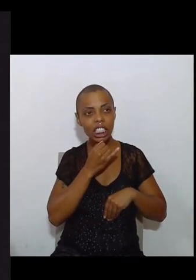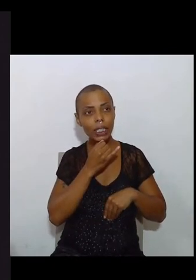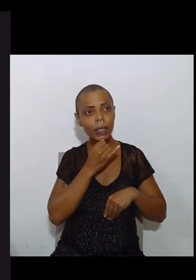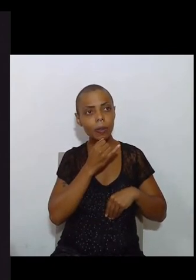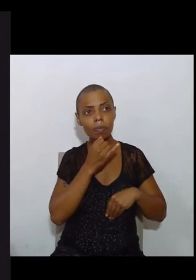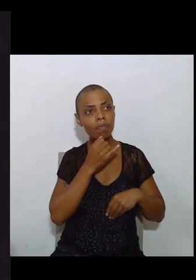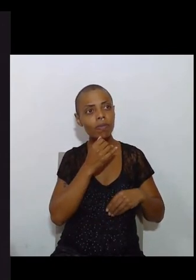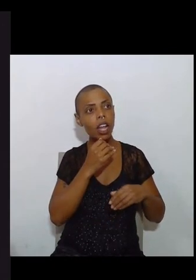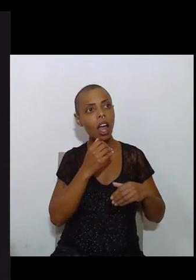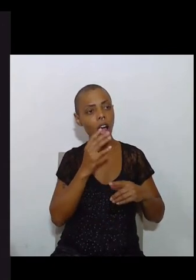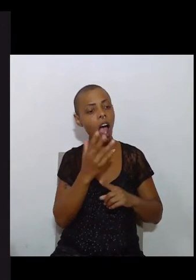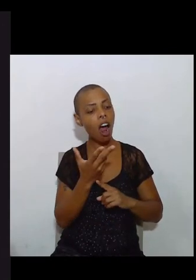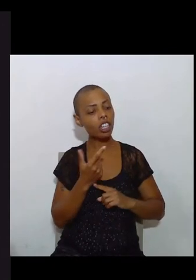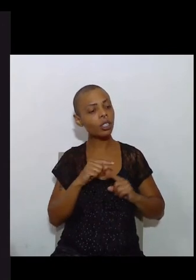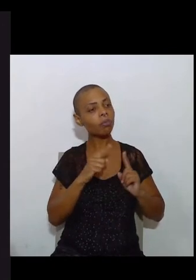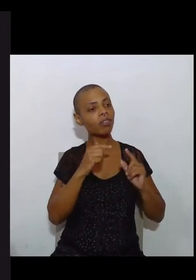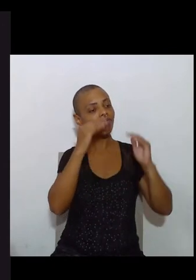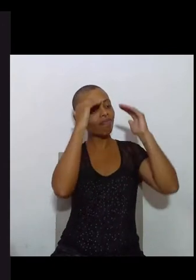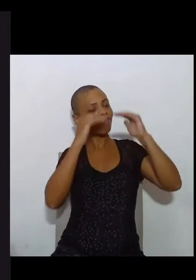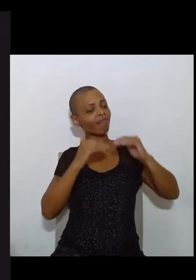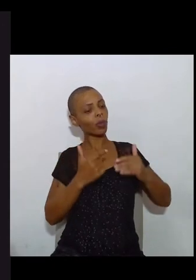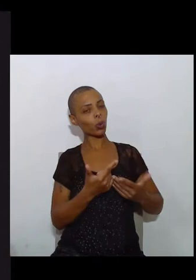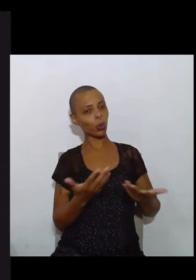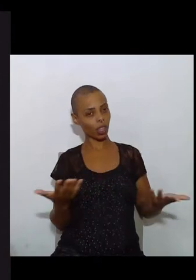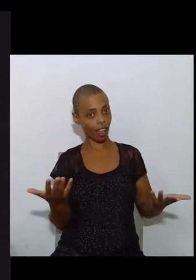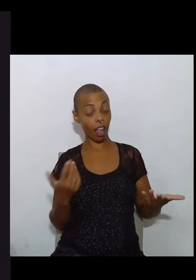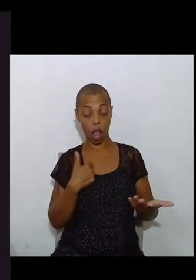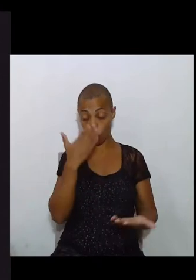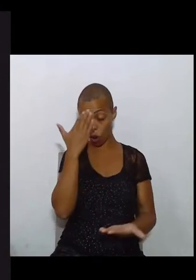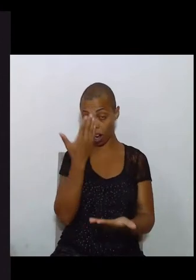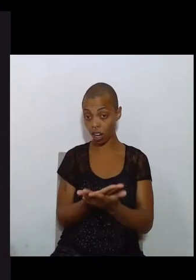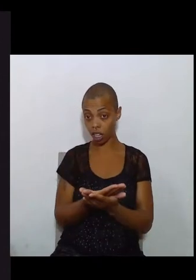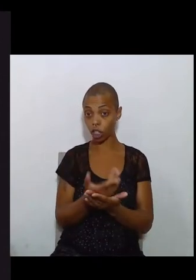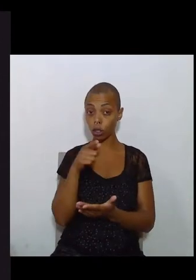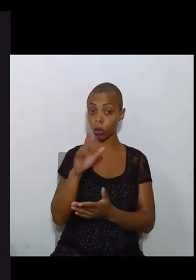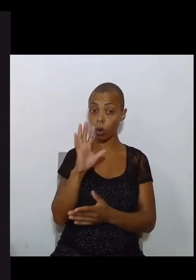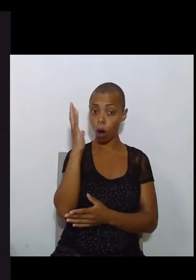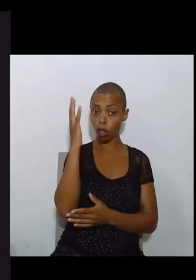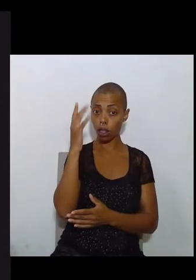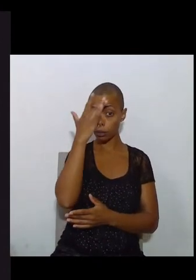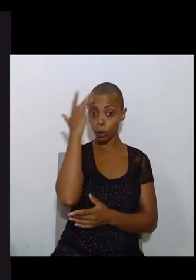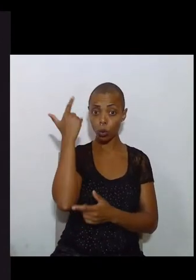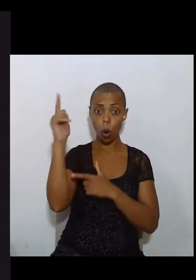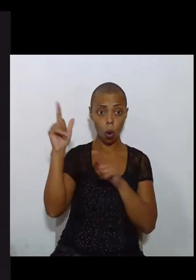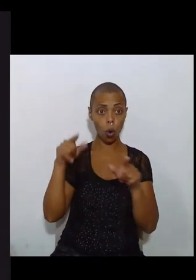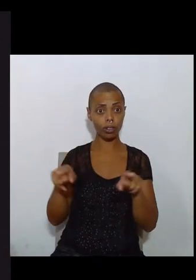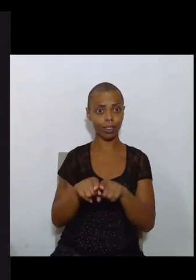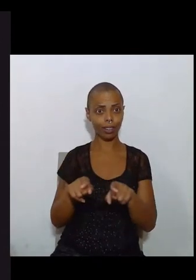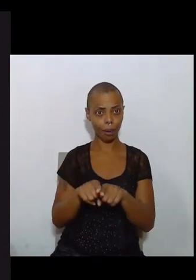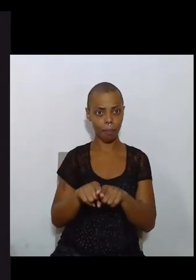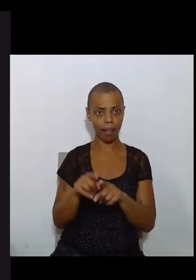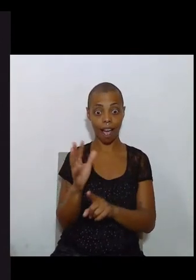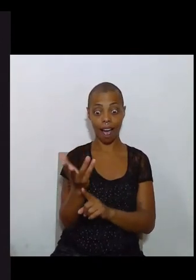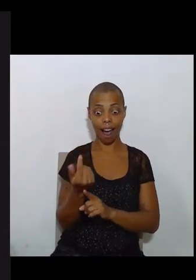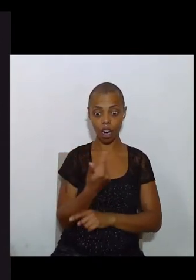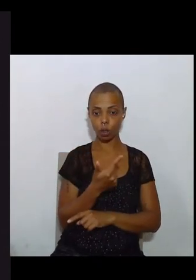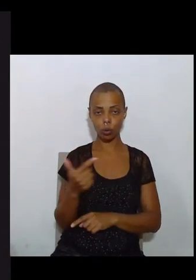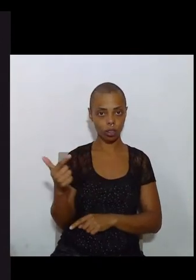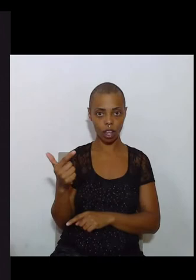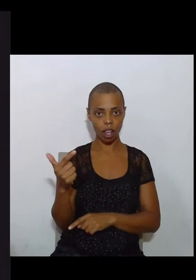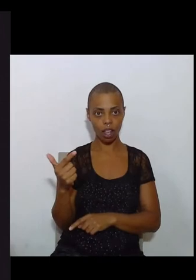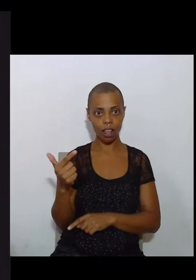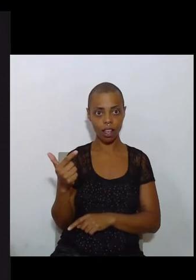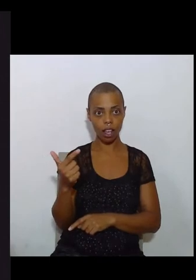out because they feel like otherwise without art their life would have been way more miserable